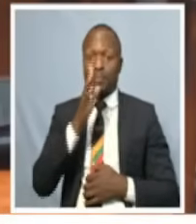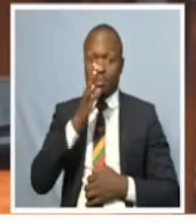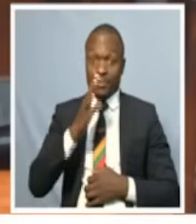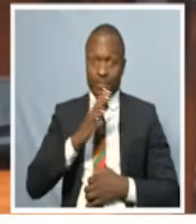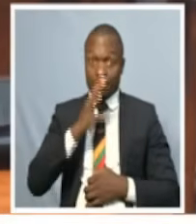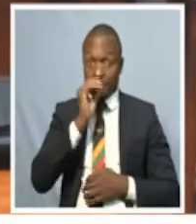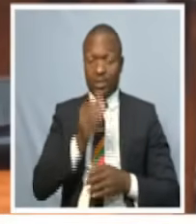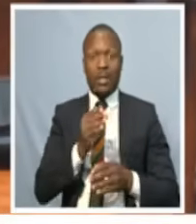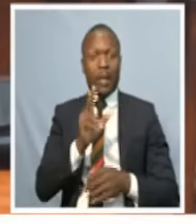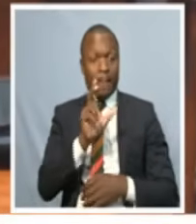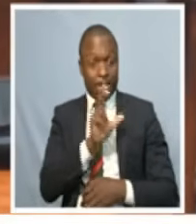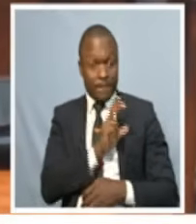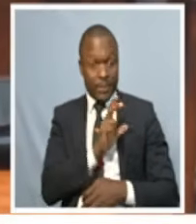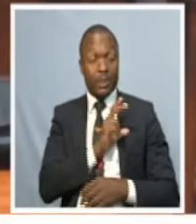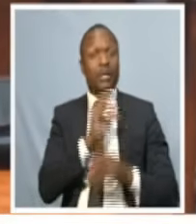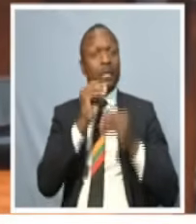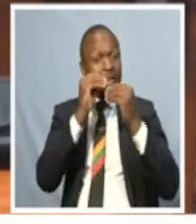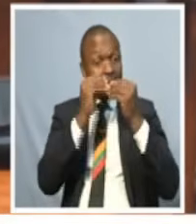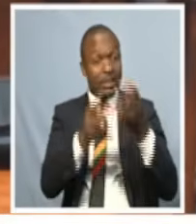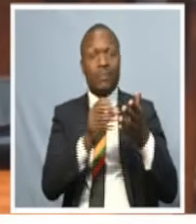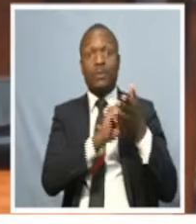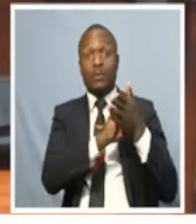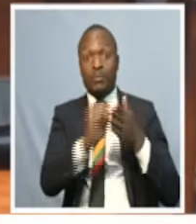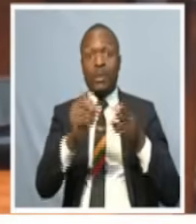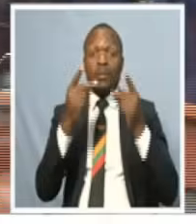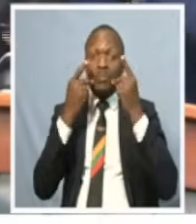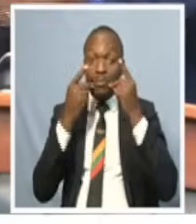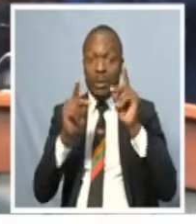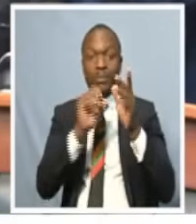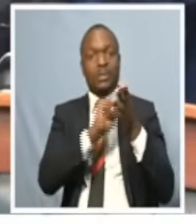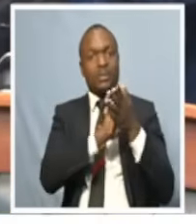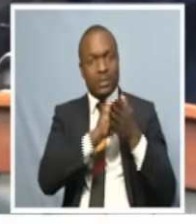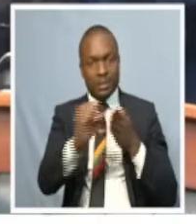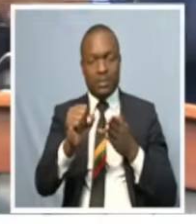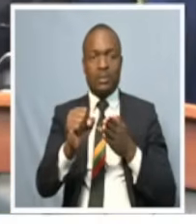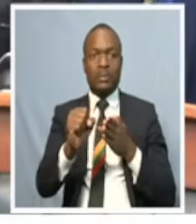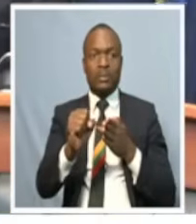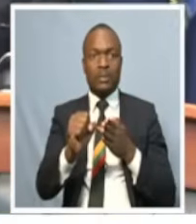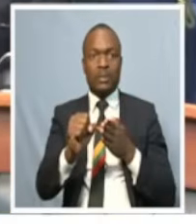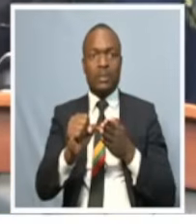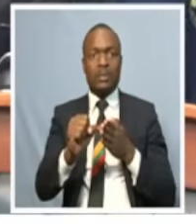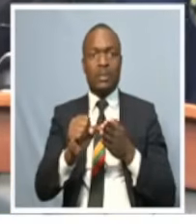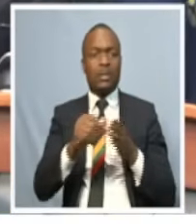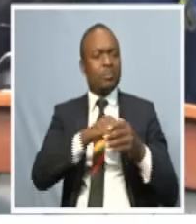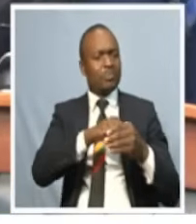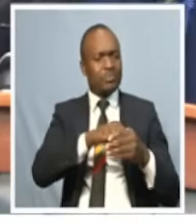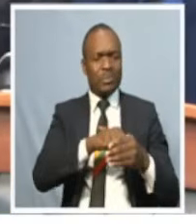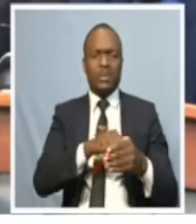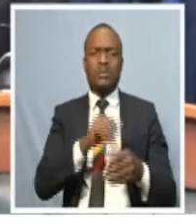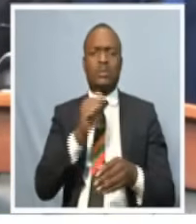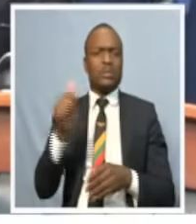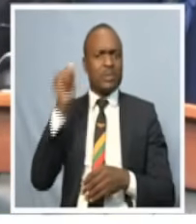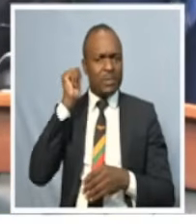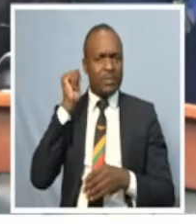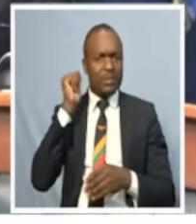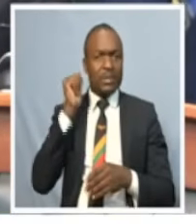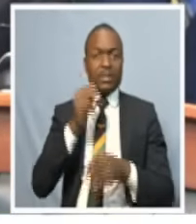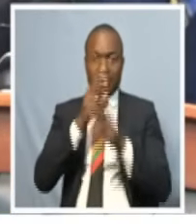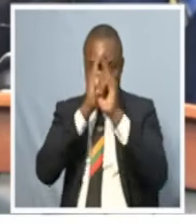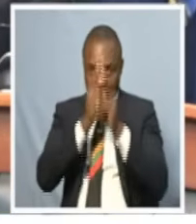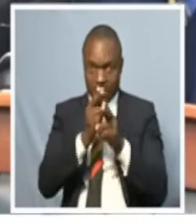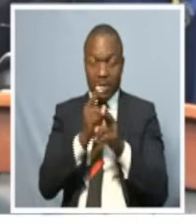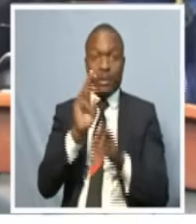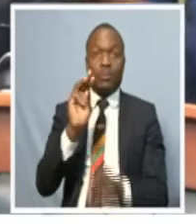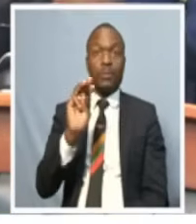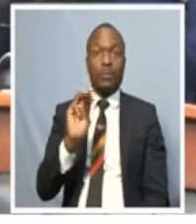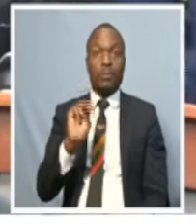Speaker, even the police issued a statement, a public statement, dismissing that letter. Honorable Anthony Mumba even raised